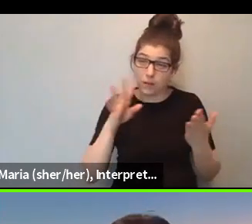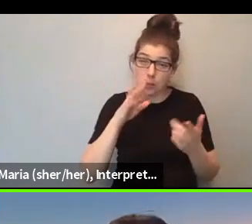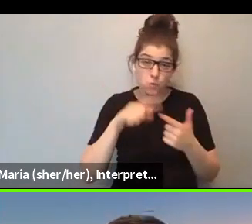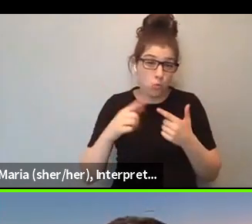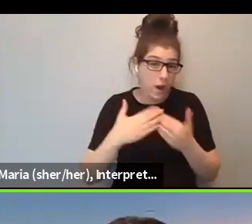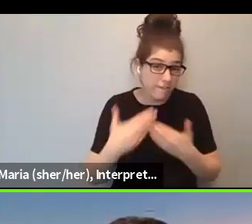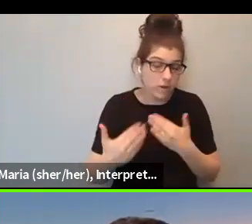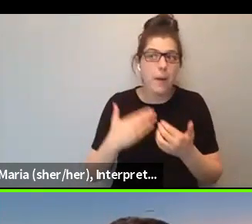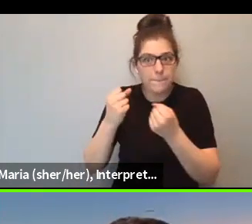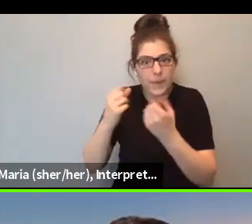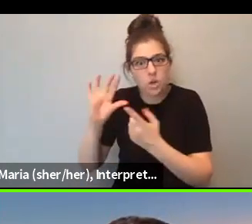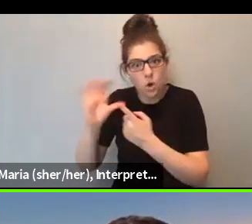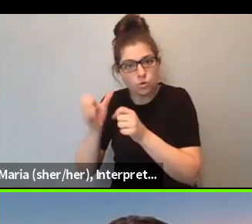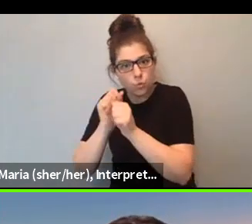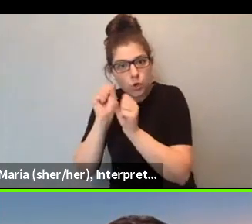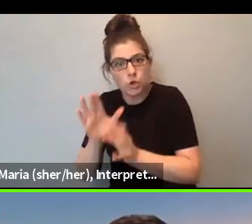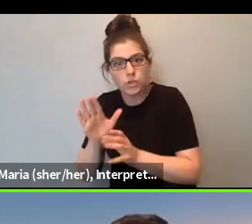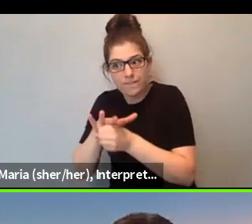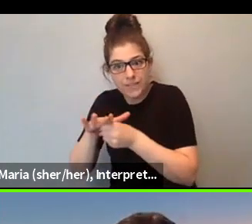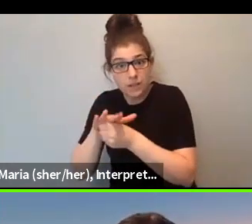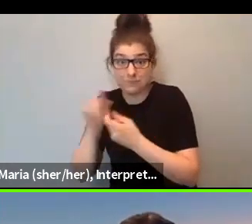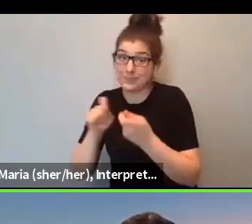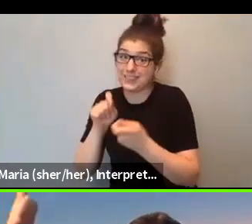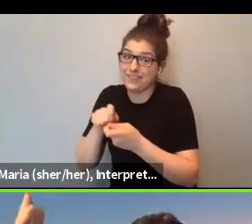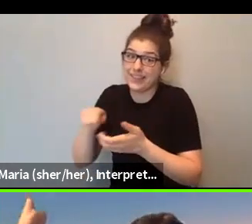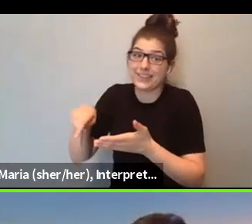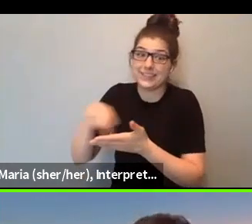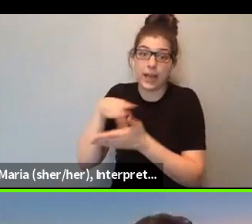field, and again, specifically the dancers,